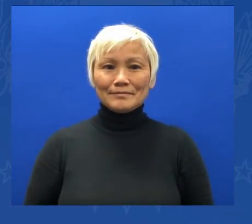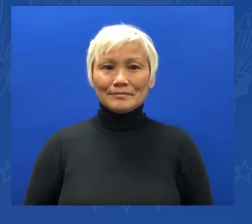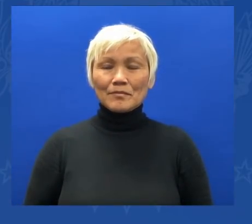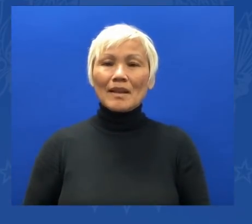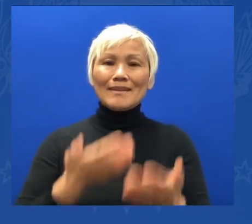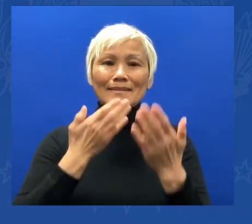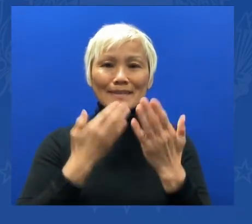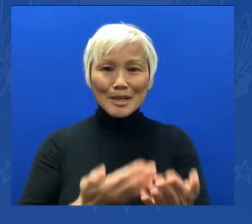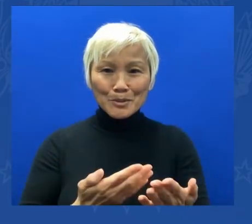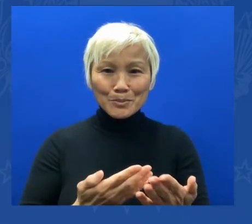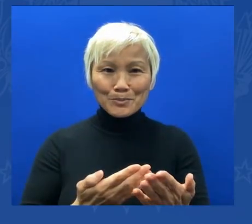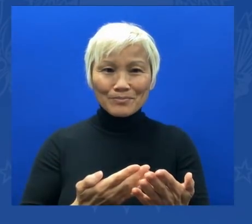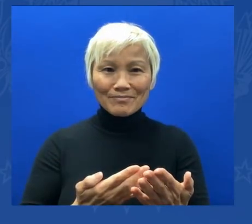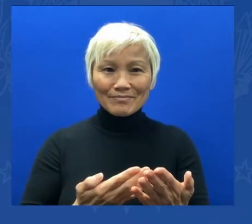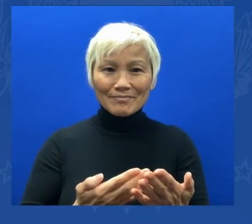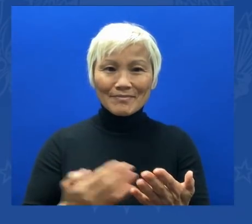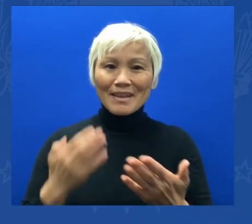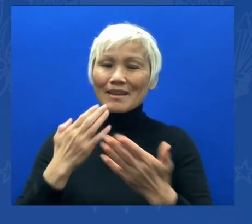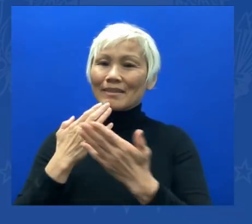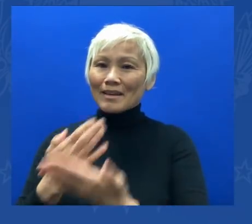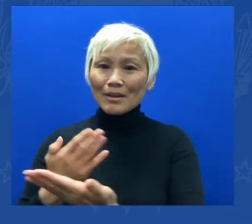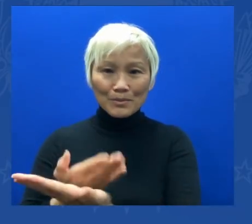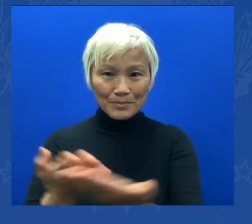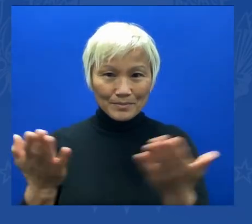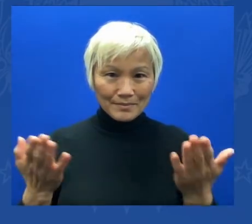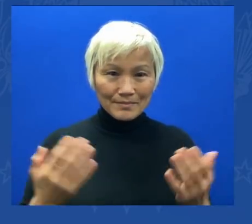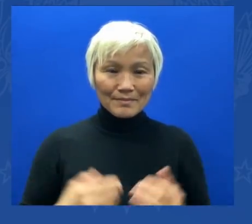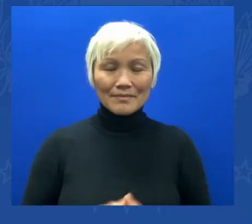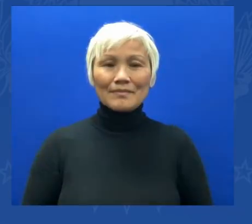Thank you, thank you, thank you.